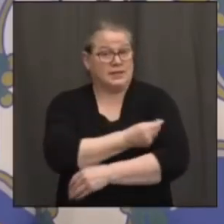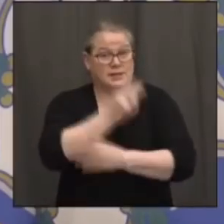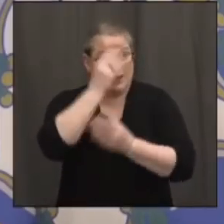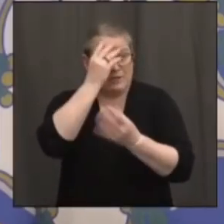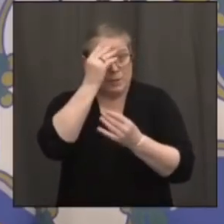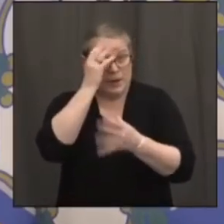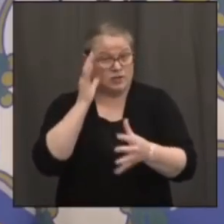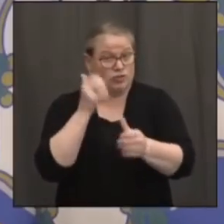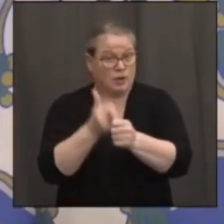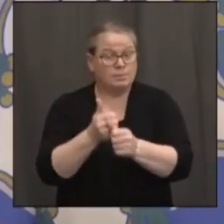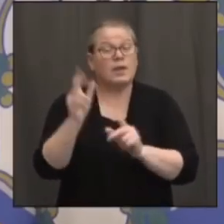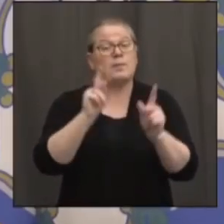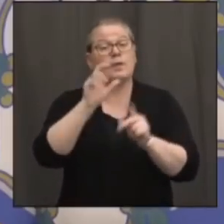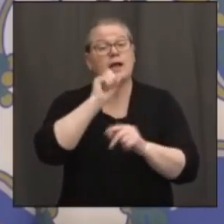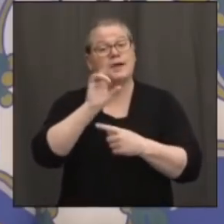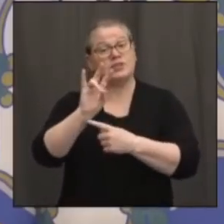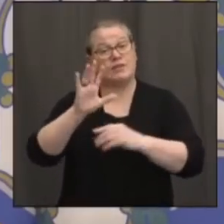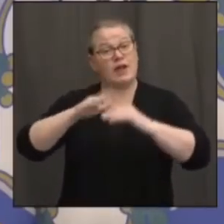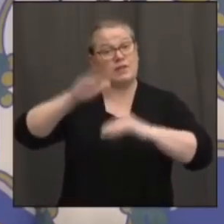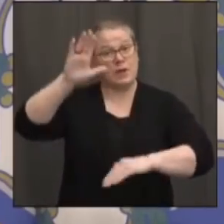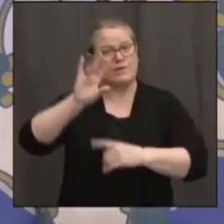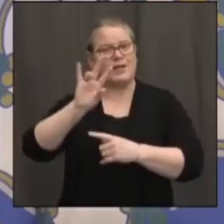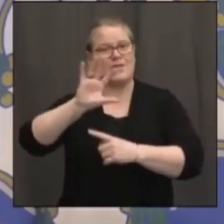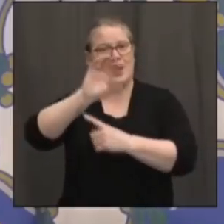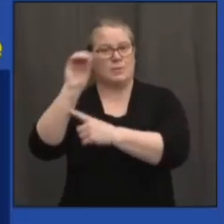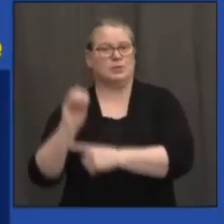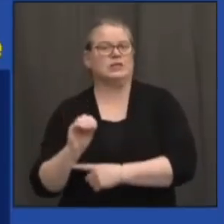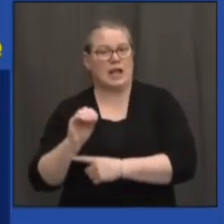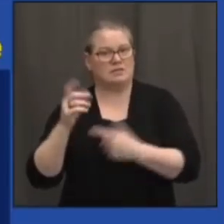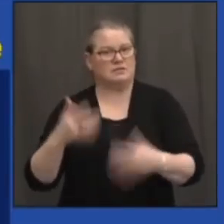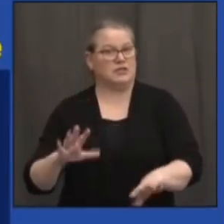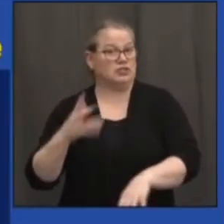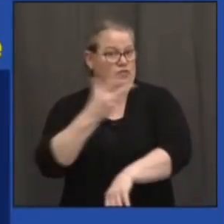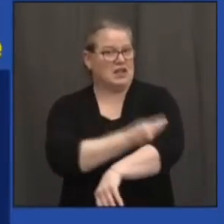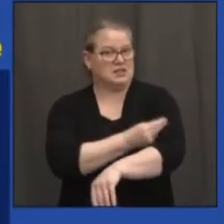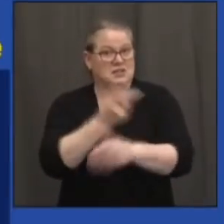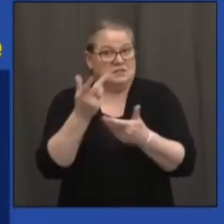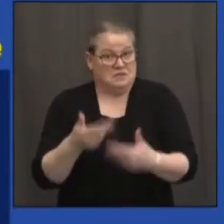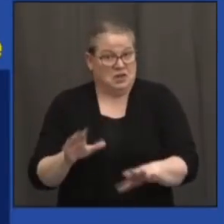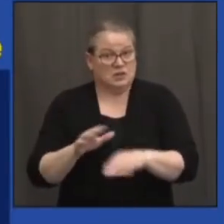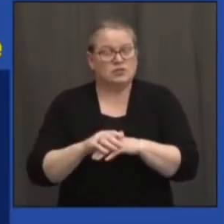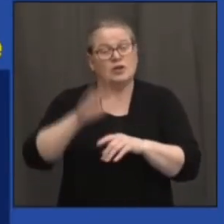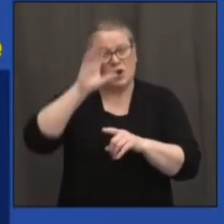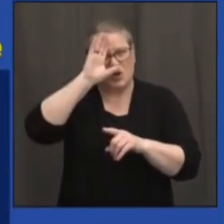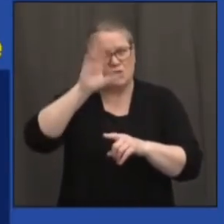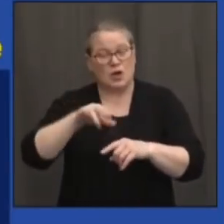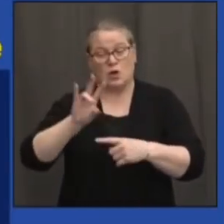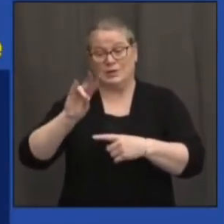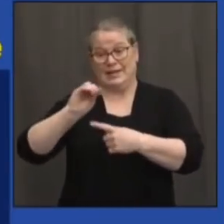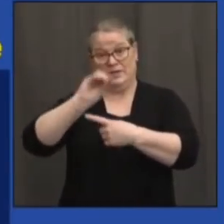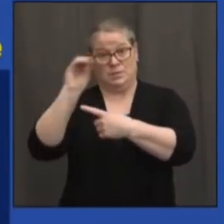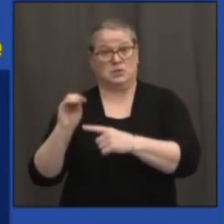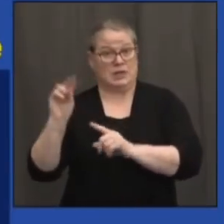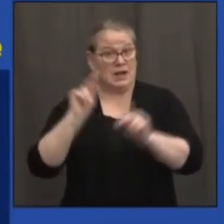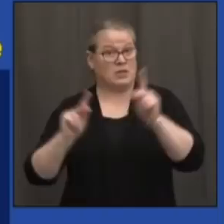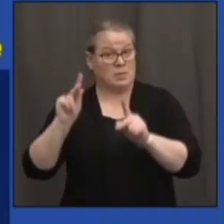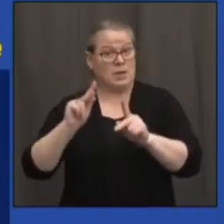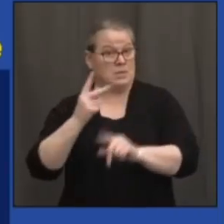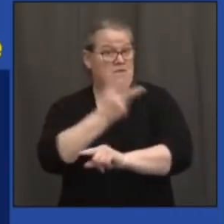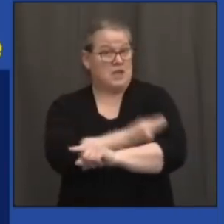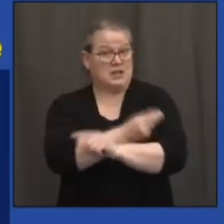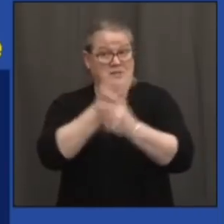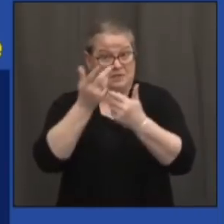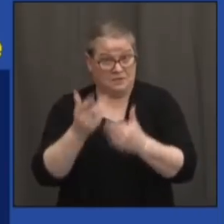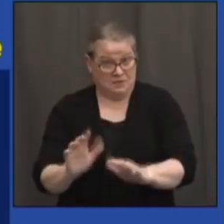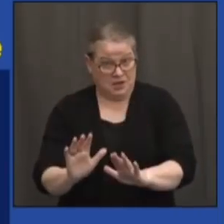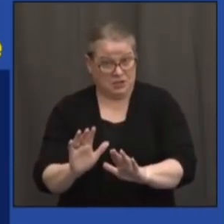75% of our people 75 and above have been vaccinated. As you know, after you get about 70% of the people vaccinated, it gets a little